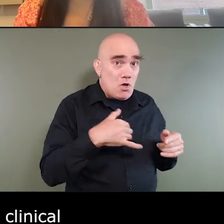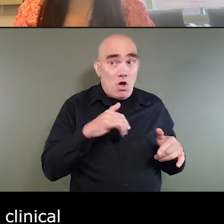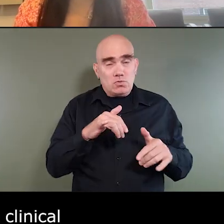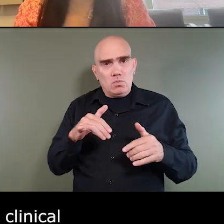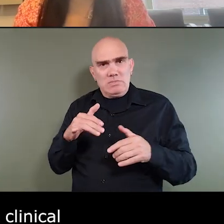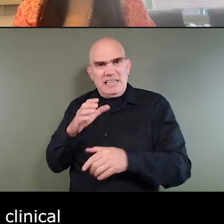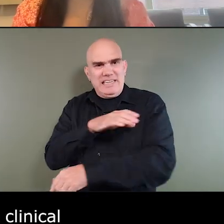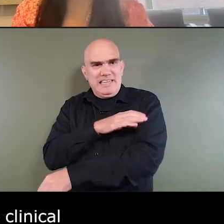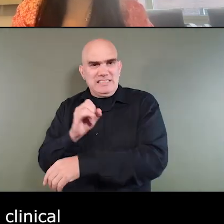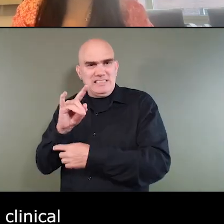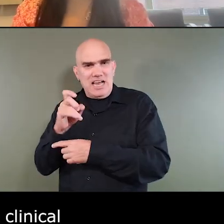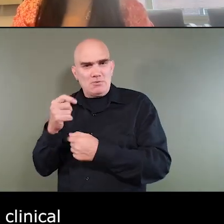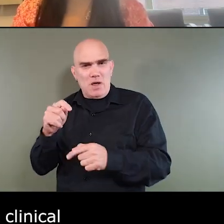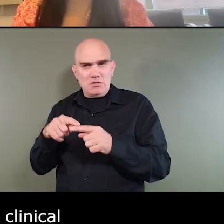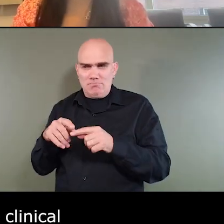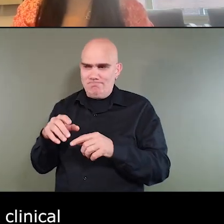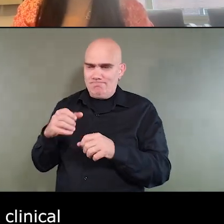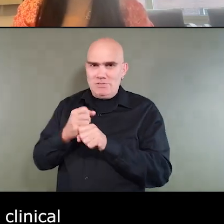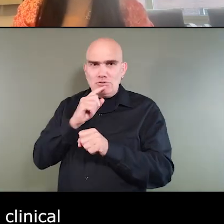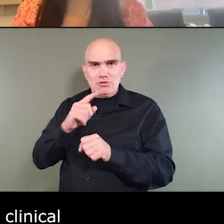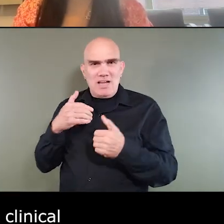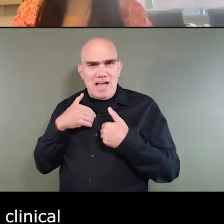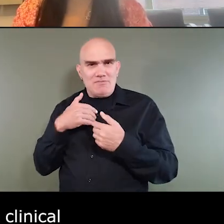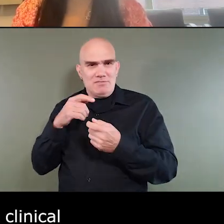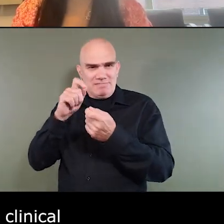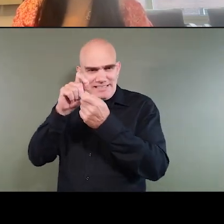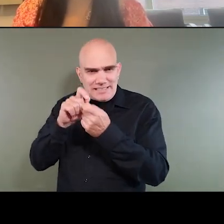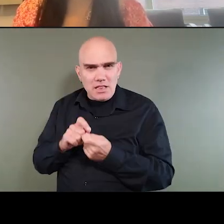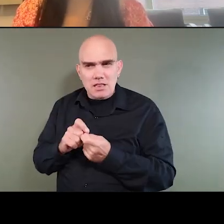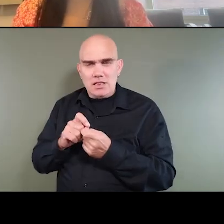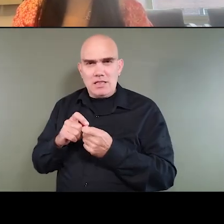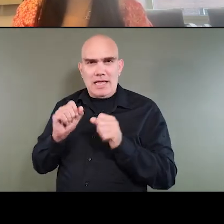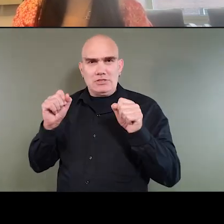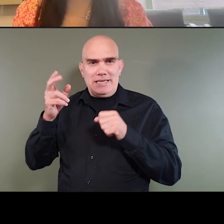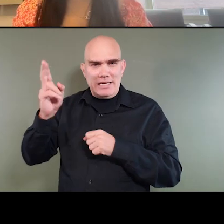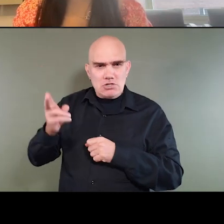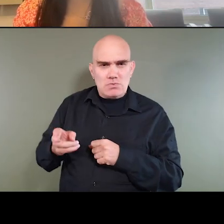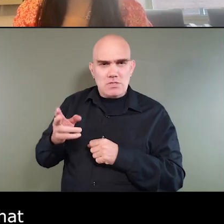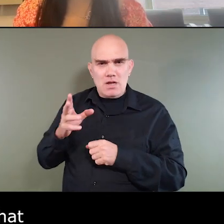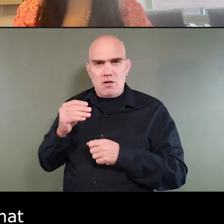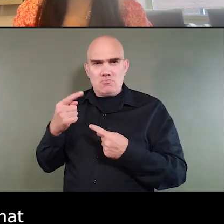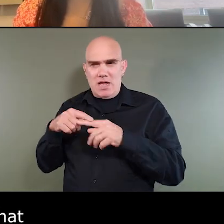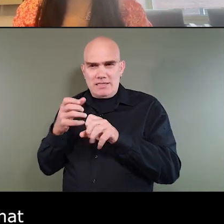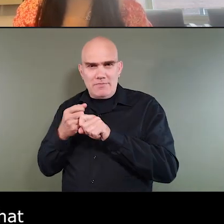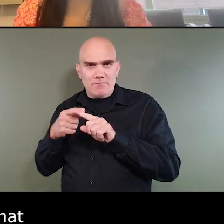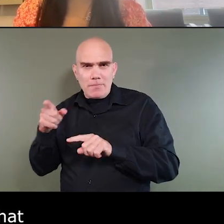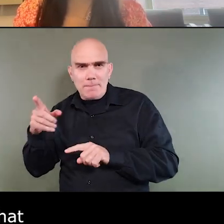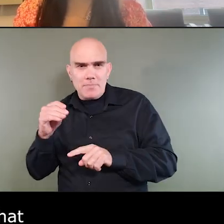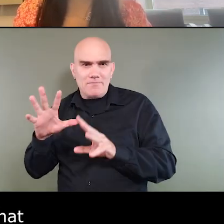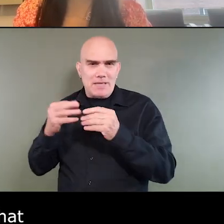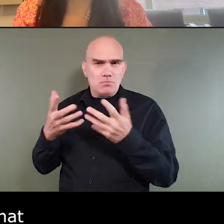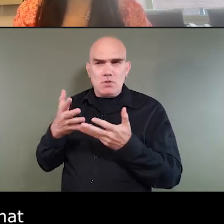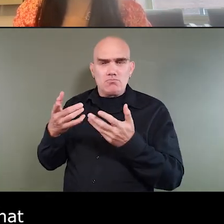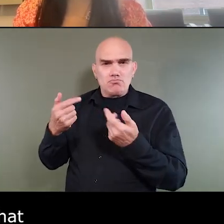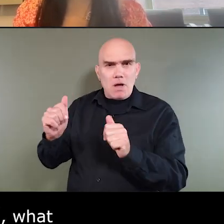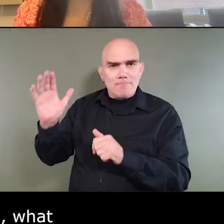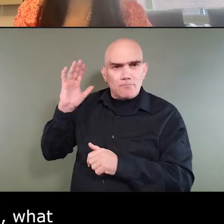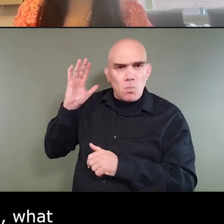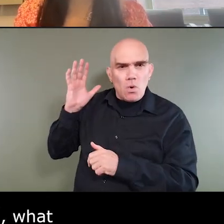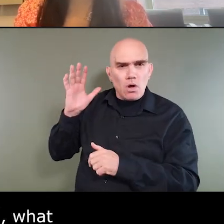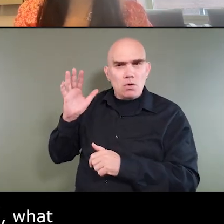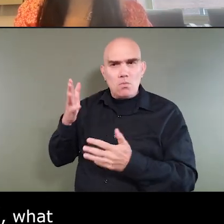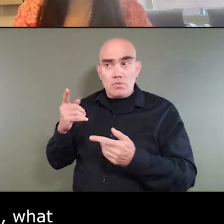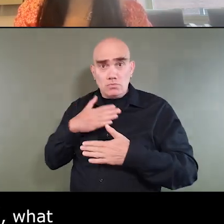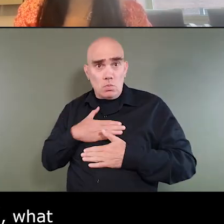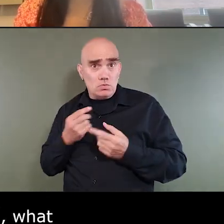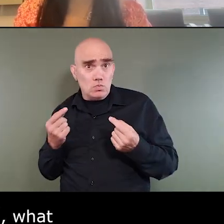do in the clinical side too, to take a detailed exercise history and to hear from our patients and our families what they've tried before, what they